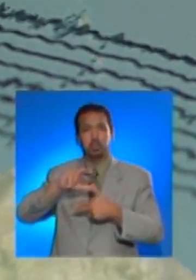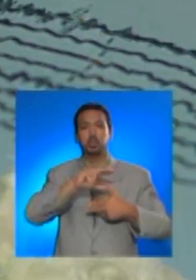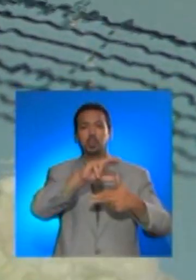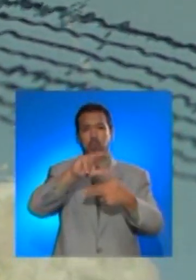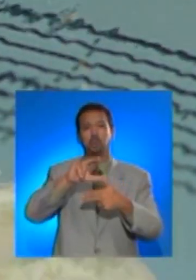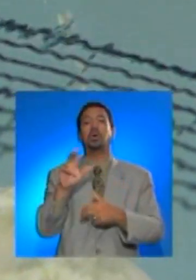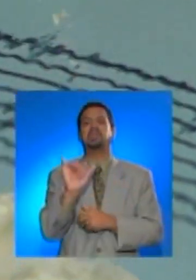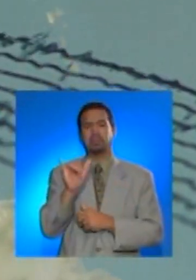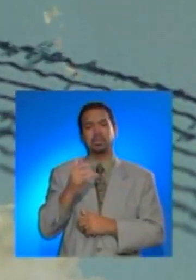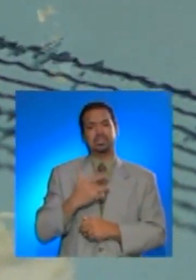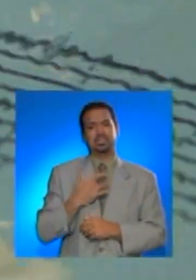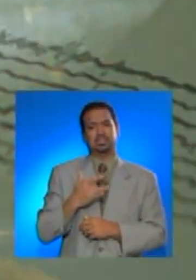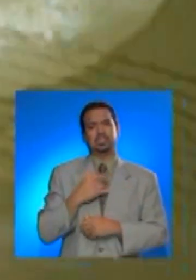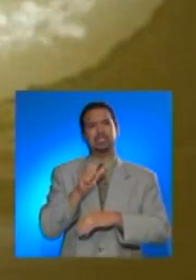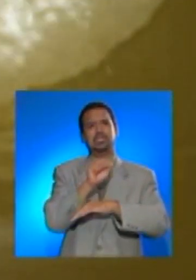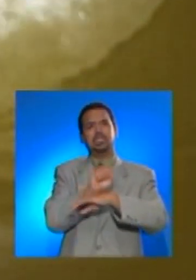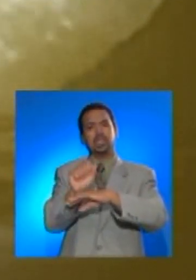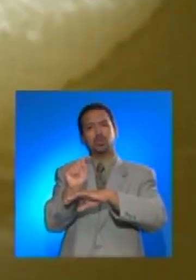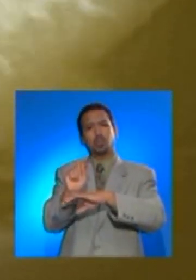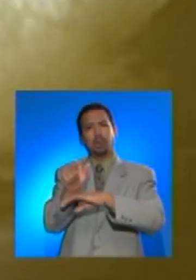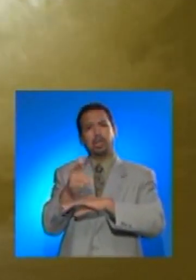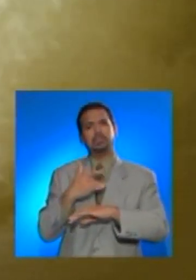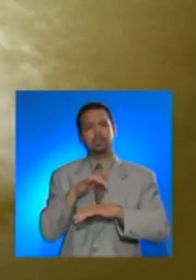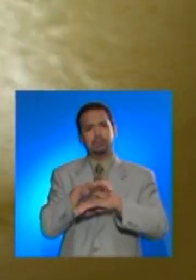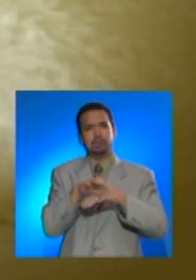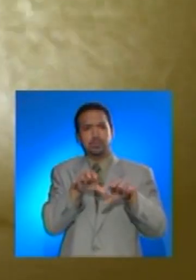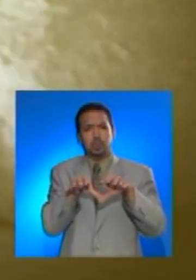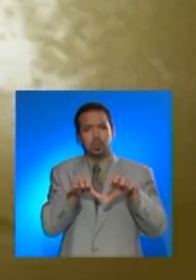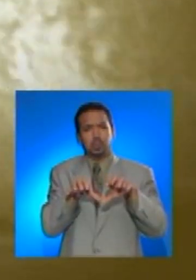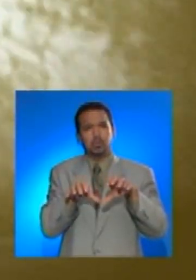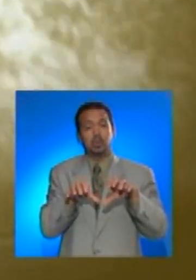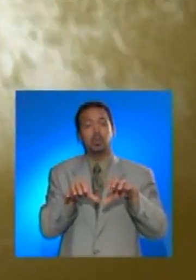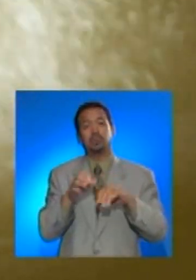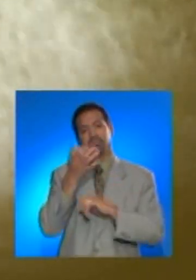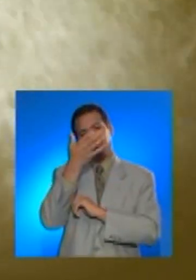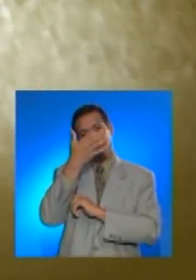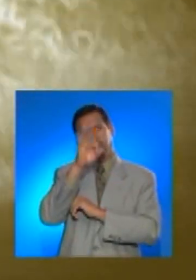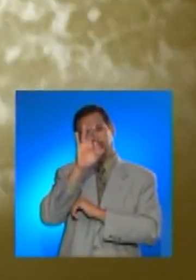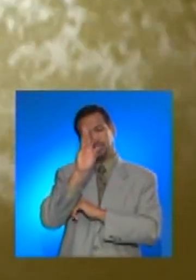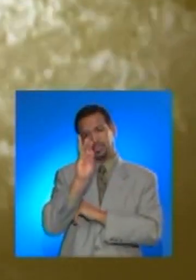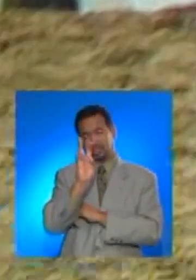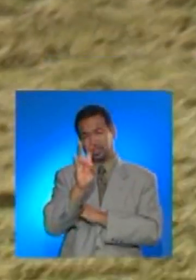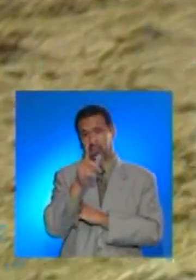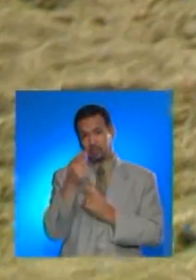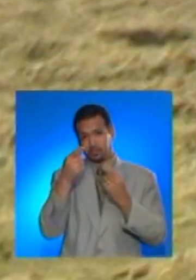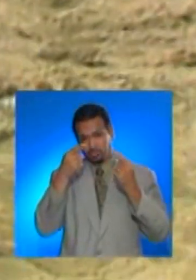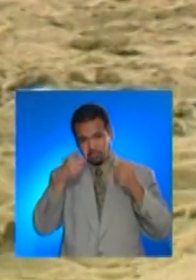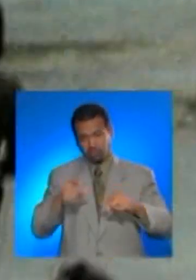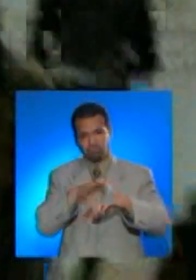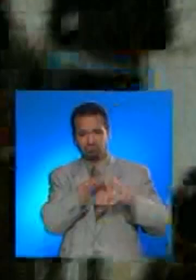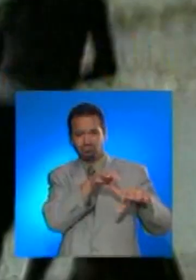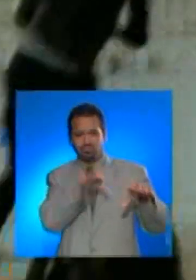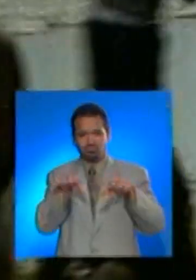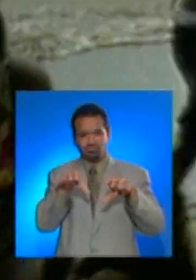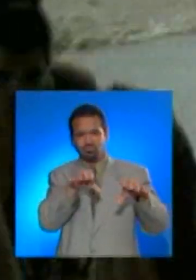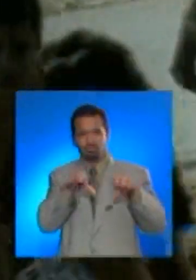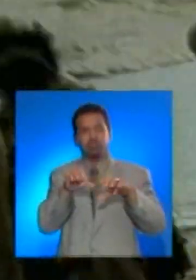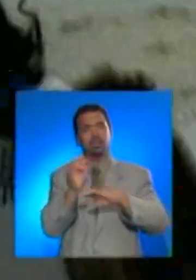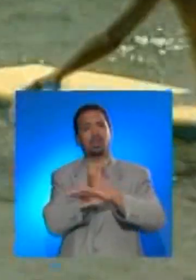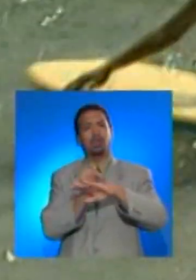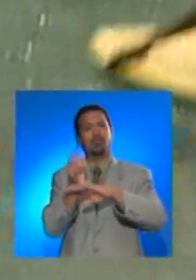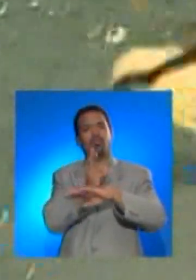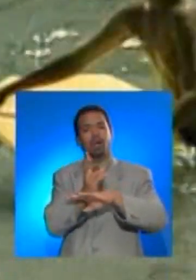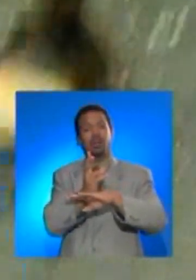quakes had been felt in St. Thomas on November 18, 1867, a powerful earthquake shook the